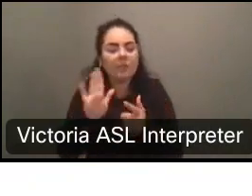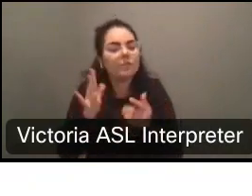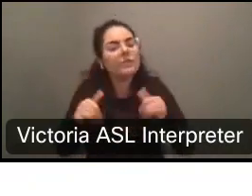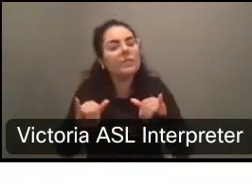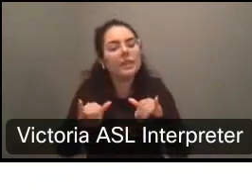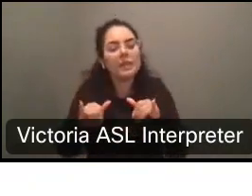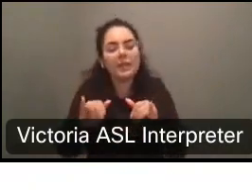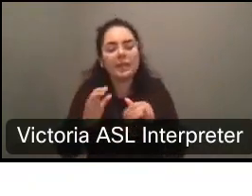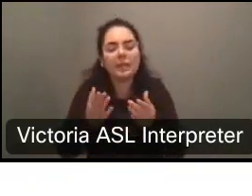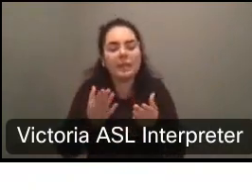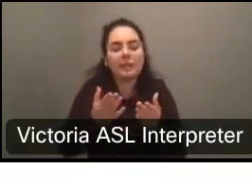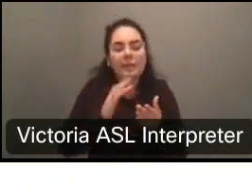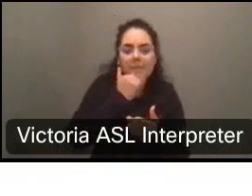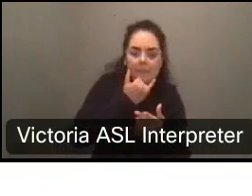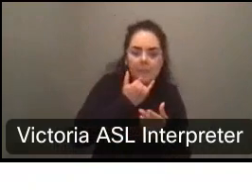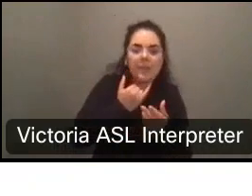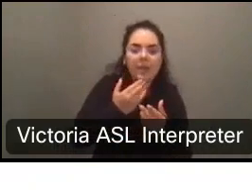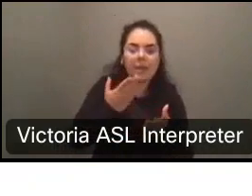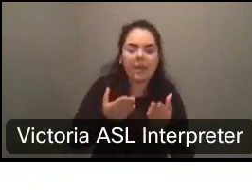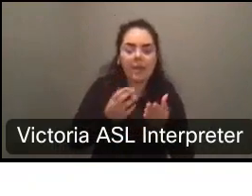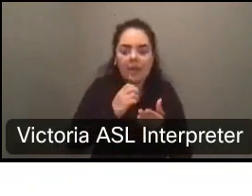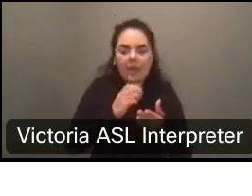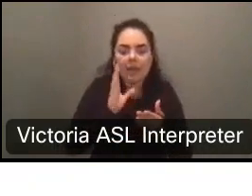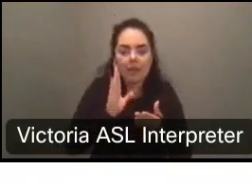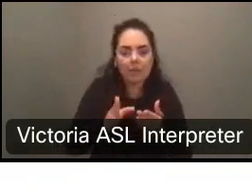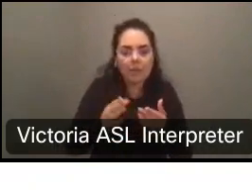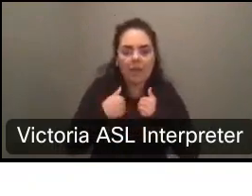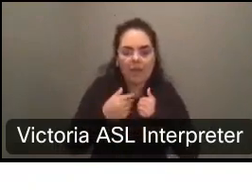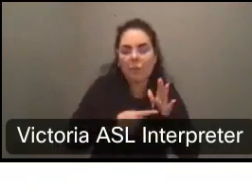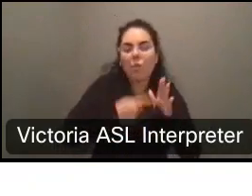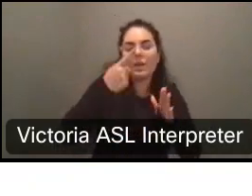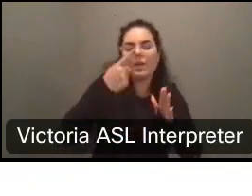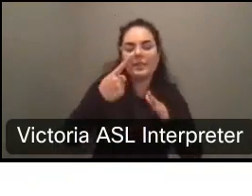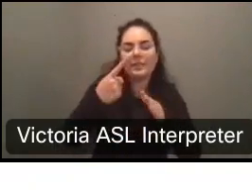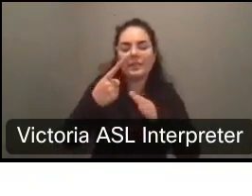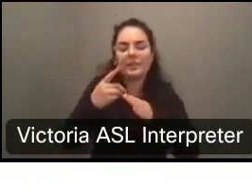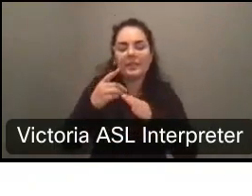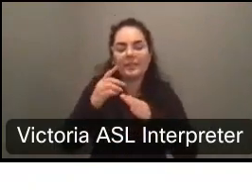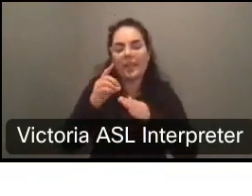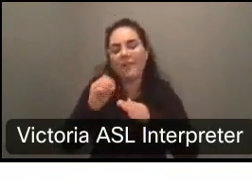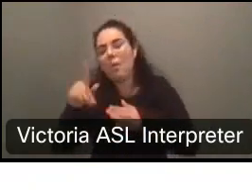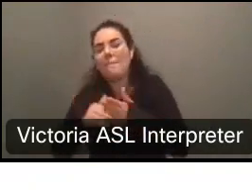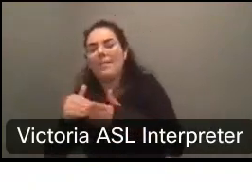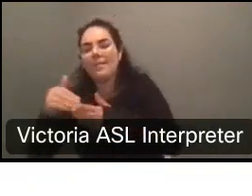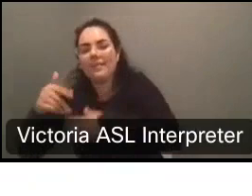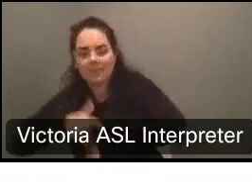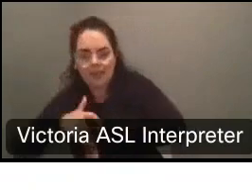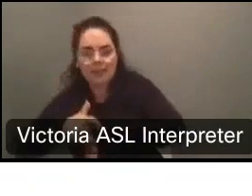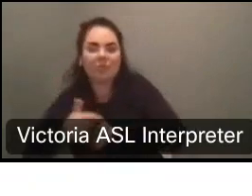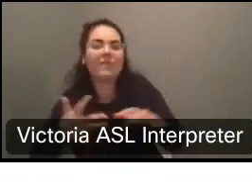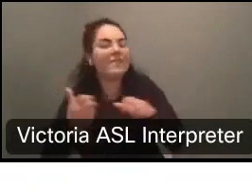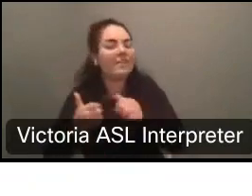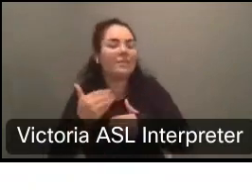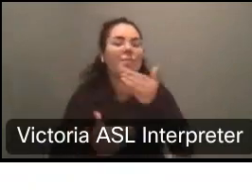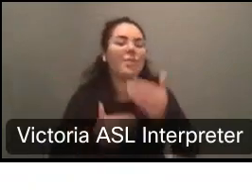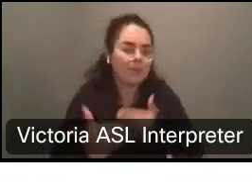a mistake and properly identify the patient once out of every more than 1 million times. So it is a faster process and it is